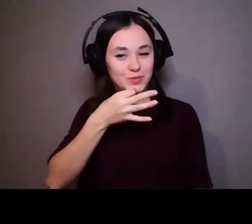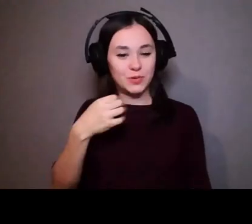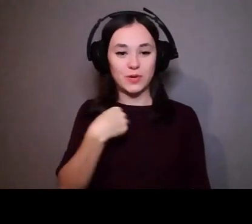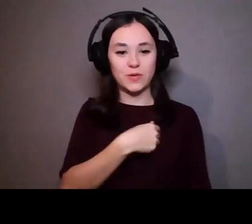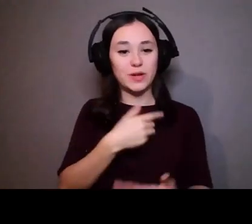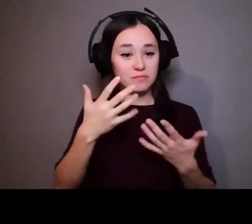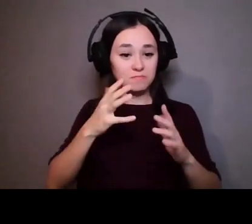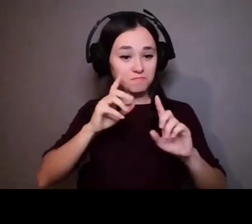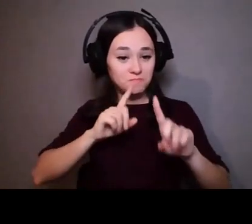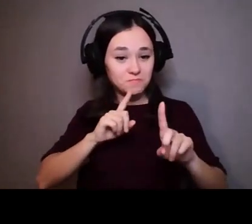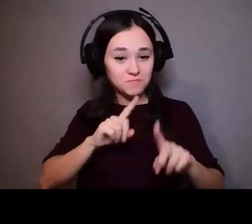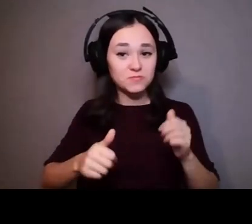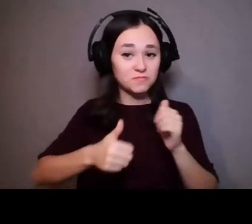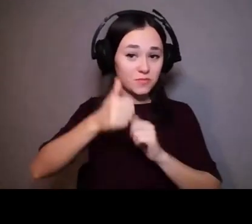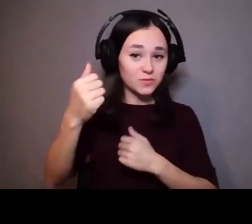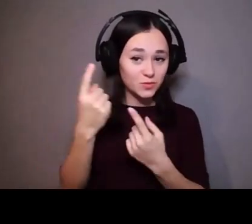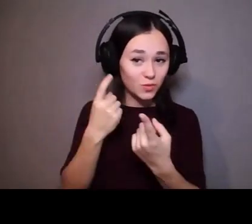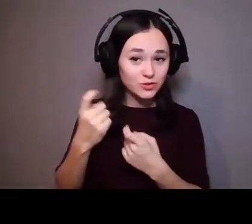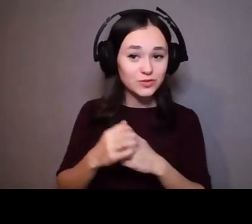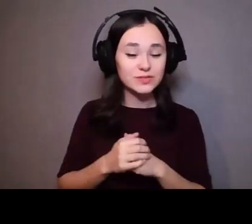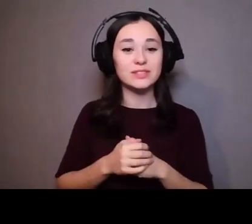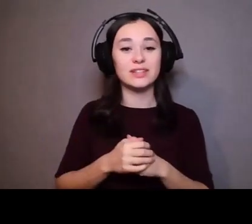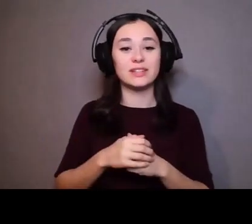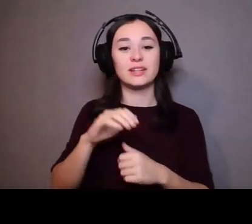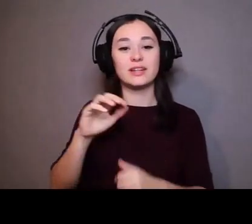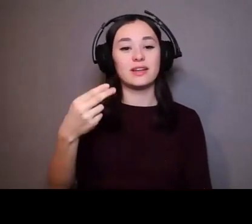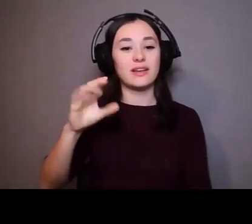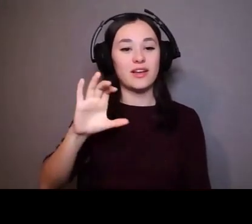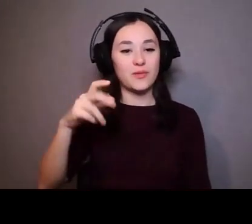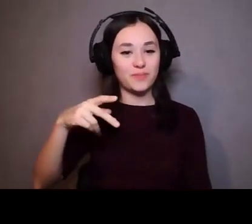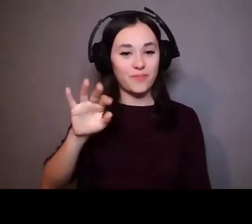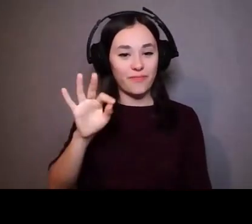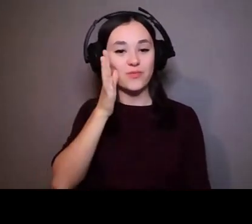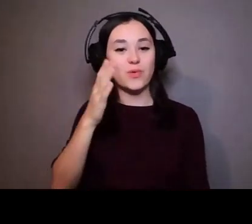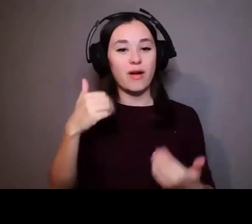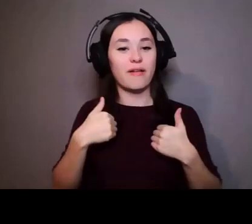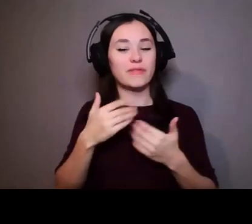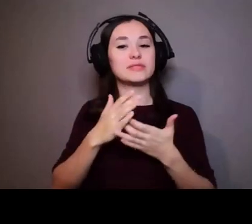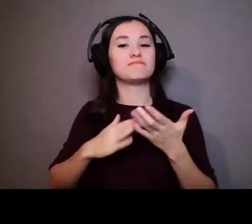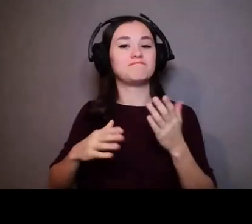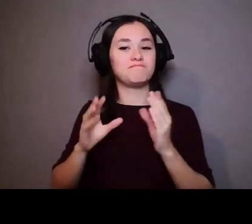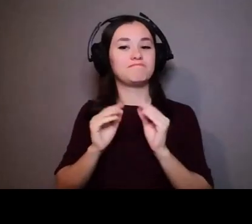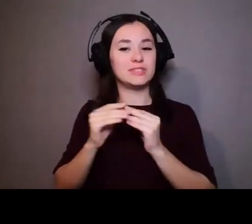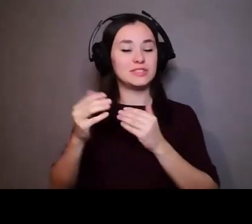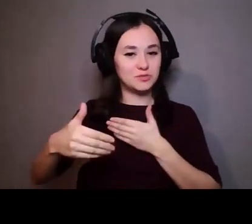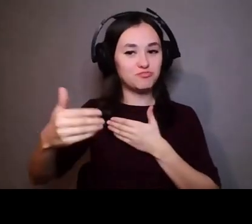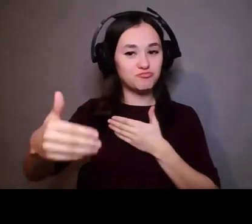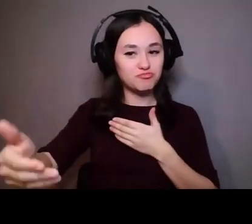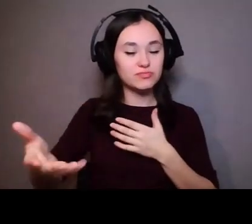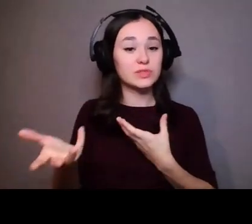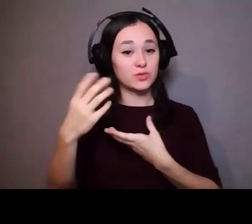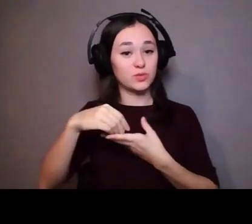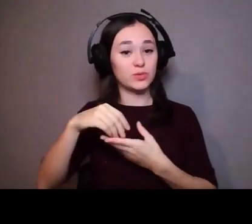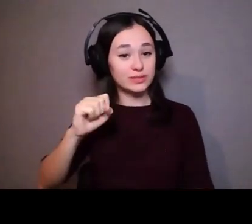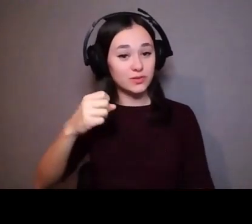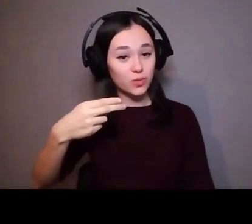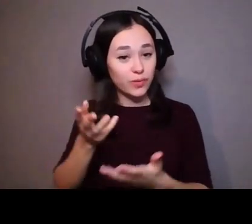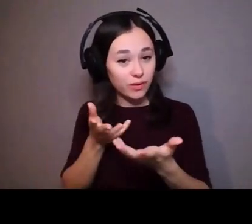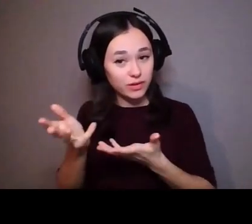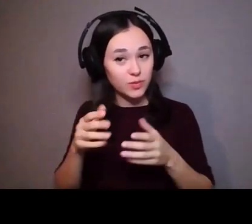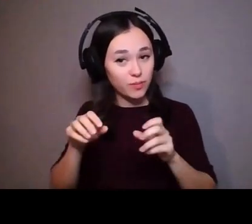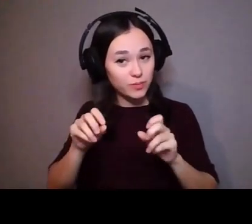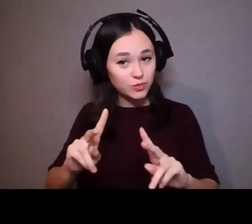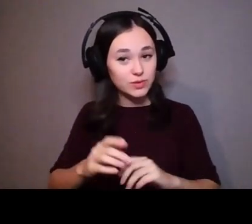as HICPUF plans some future communications into the new year, including those stakeholder engagement opportunities Adela